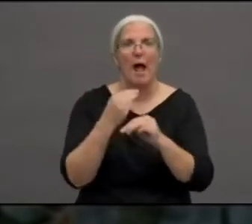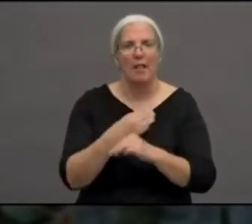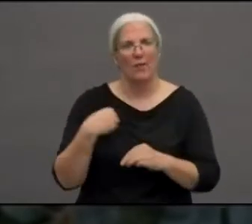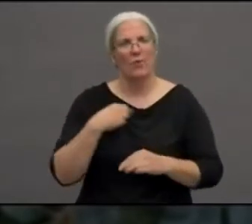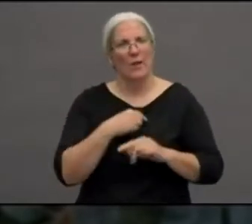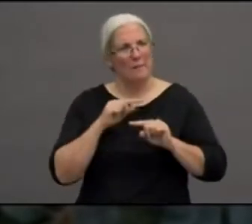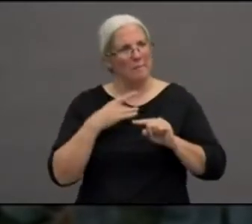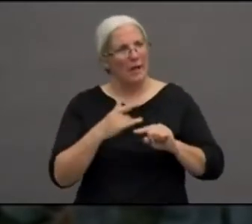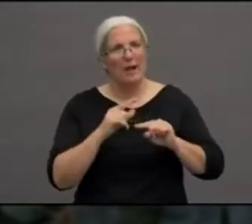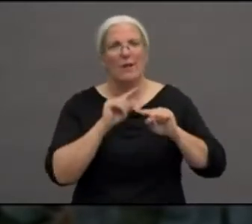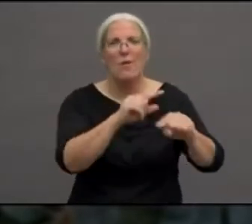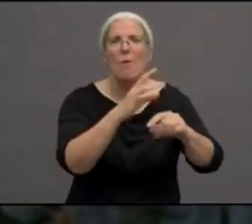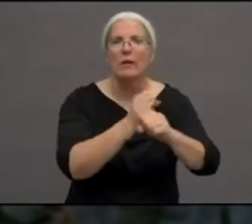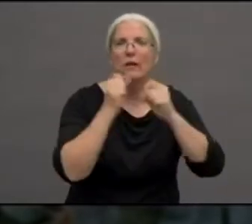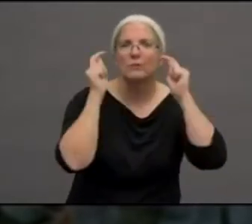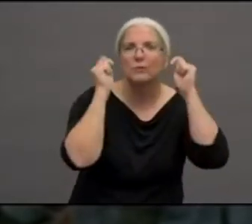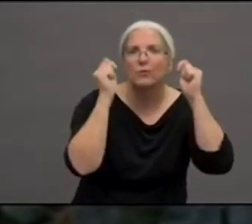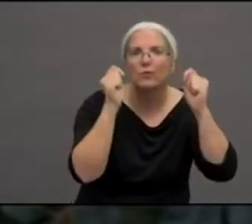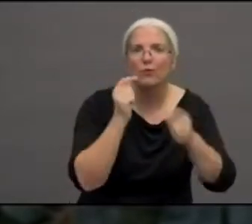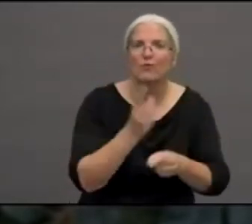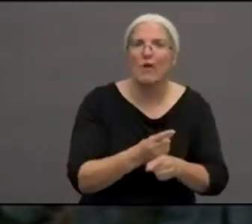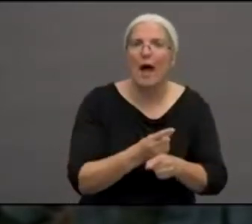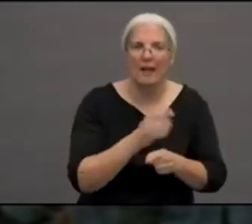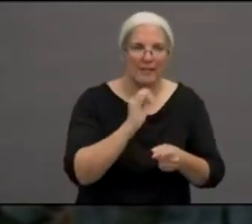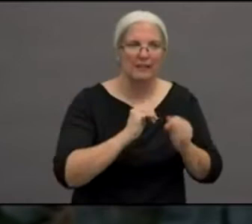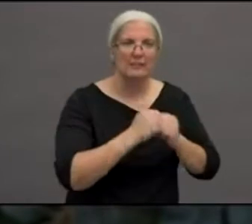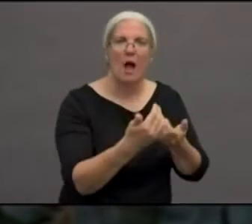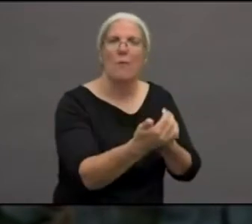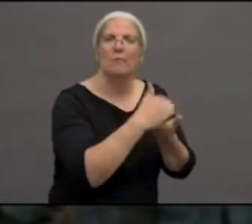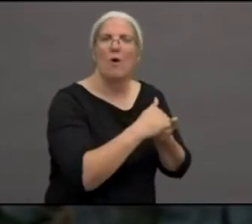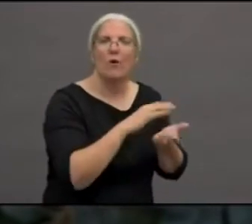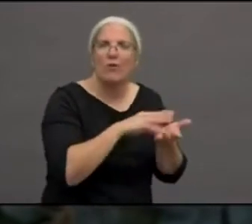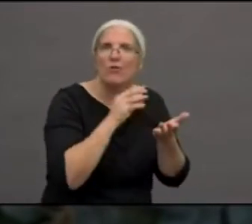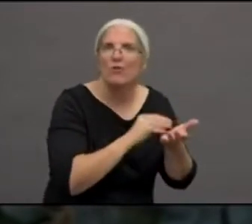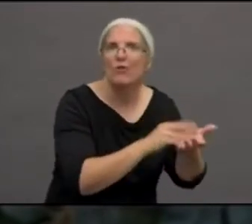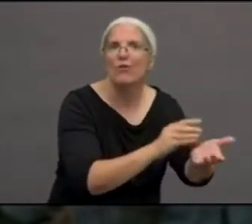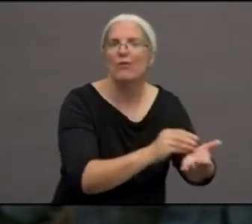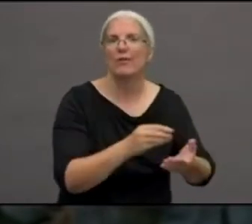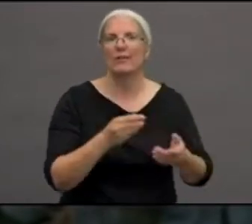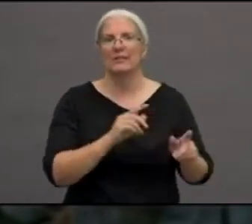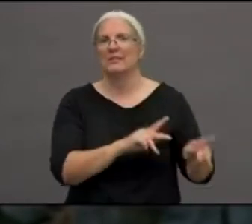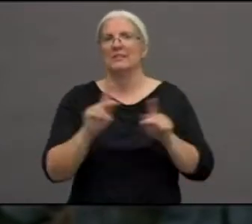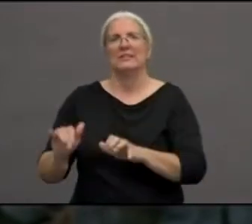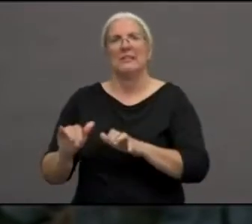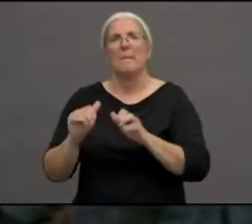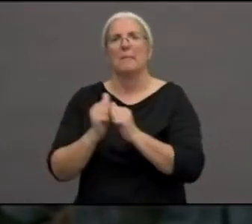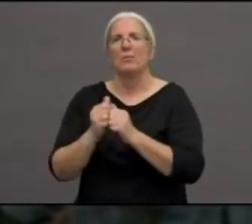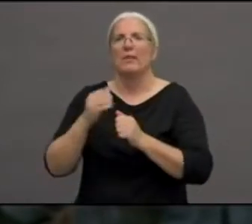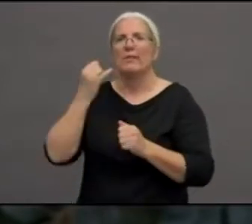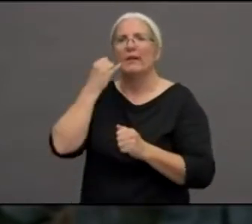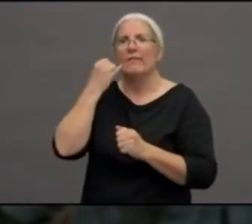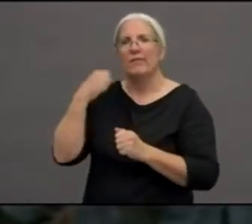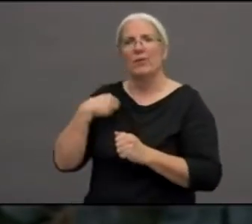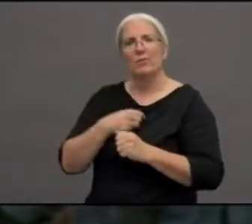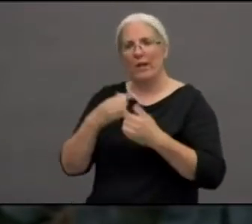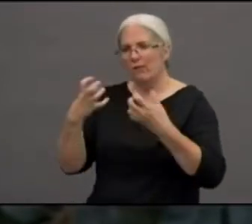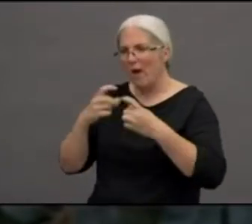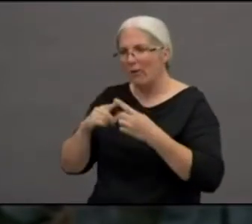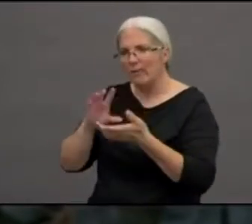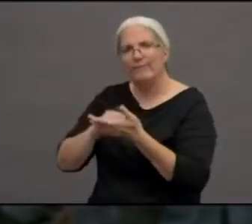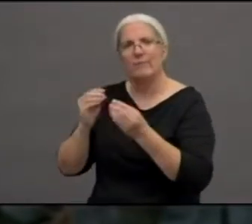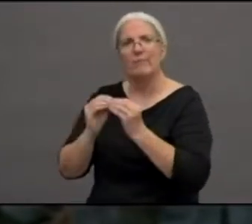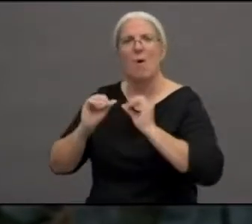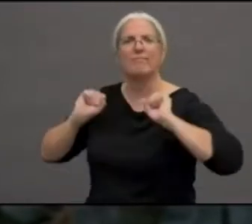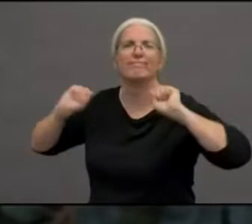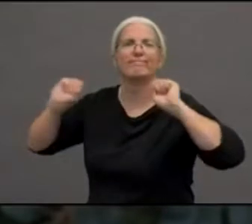to collaborate and learn. When you want to create a physical endurance, you go to your coach. So why not go